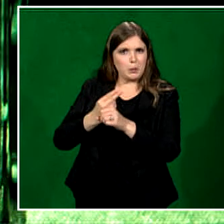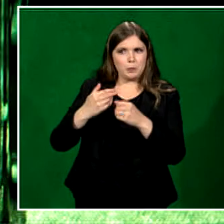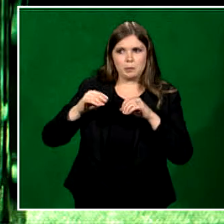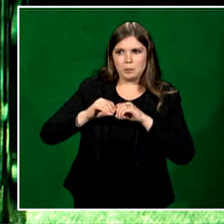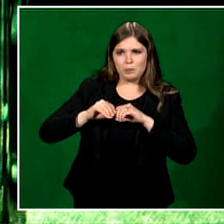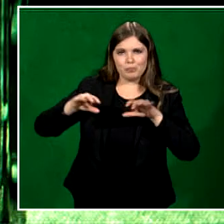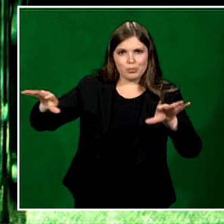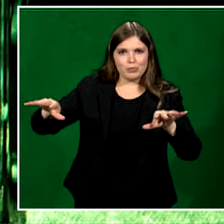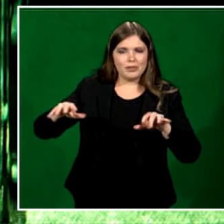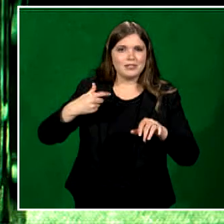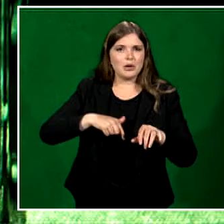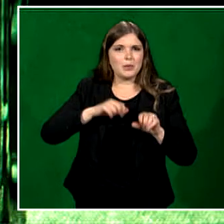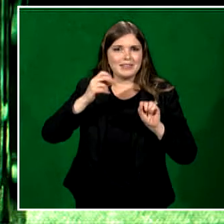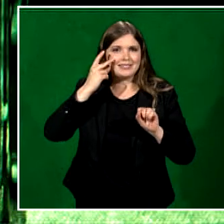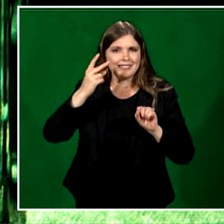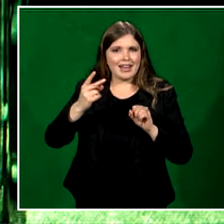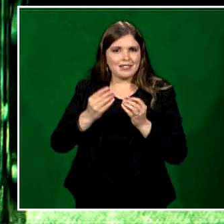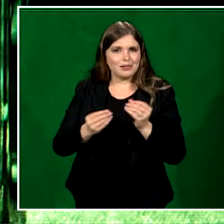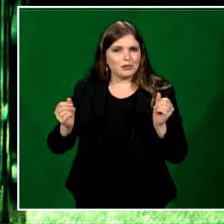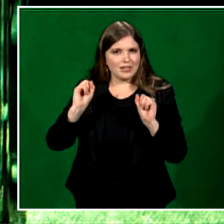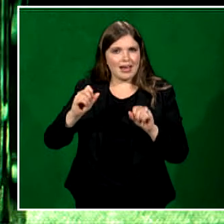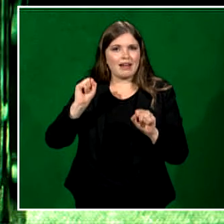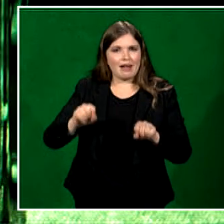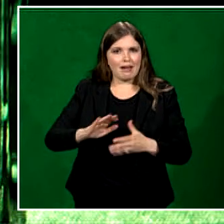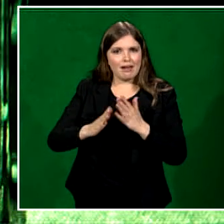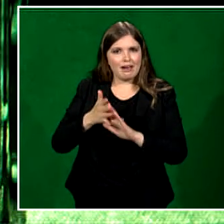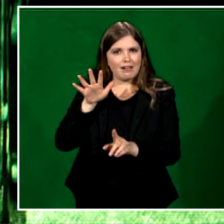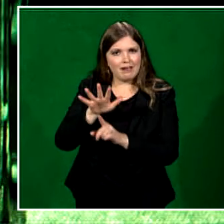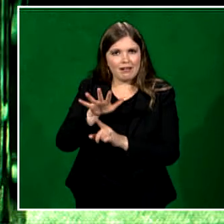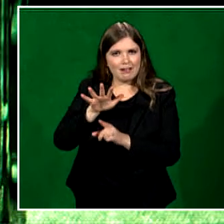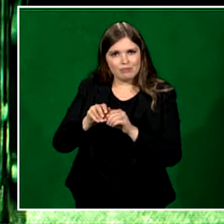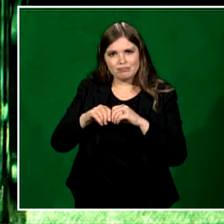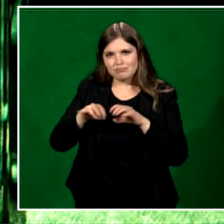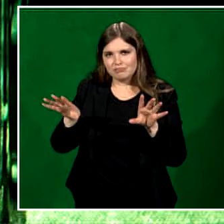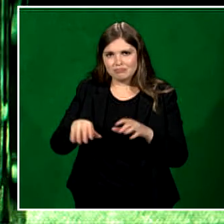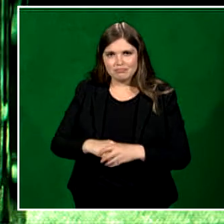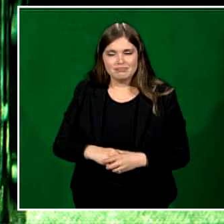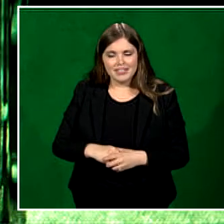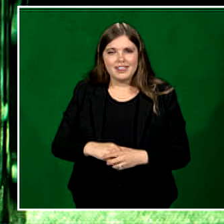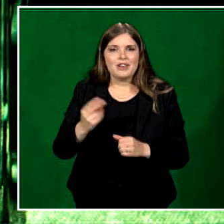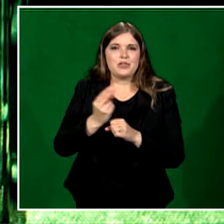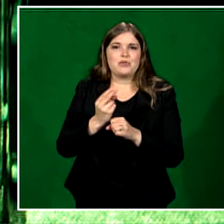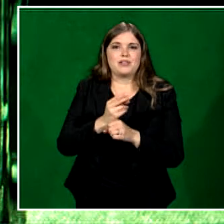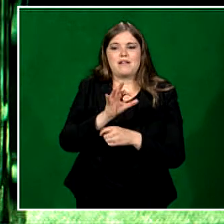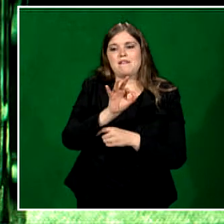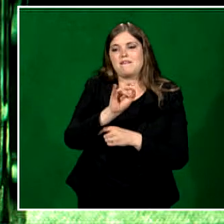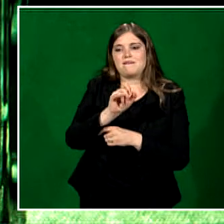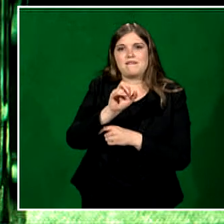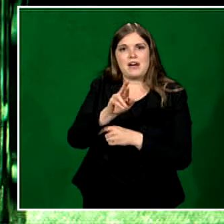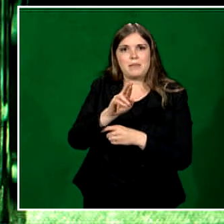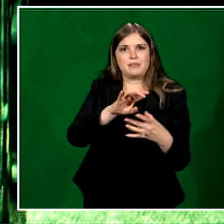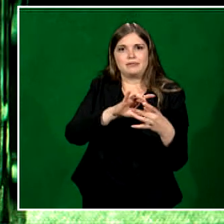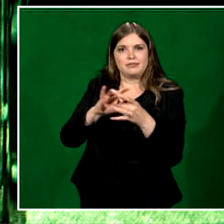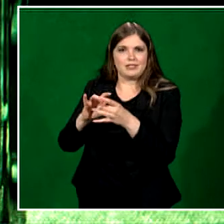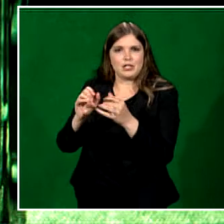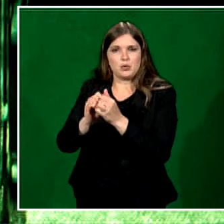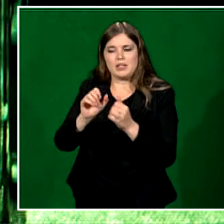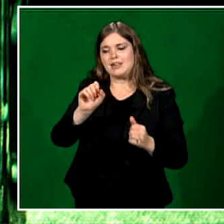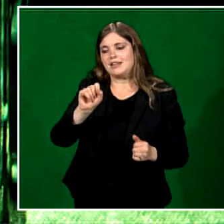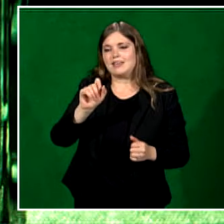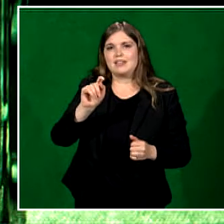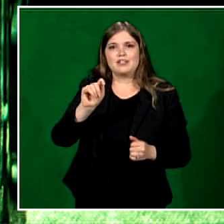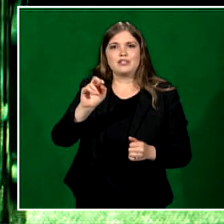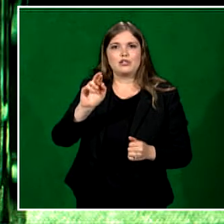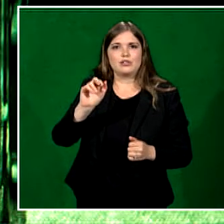a solution that will take off. The use of fibers in combination with starch as a binder, and